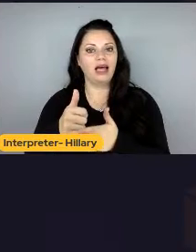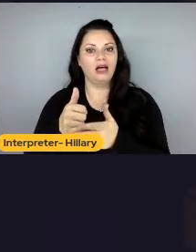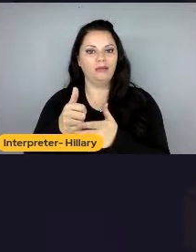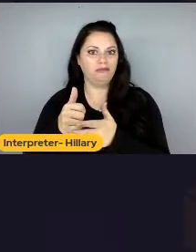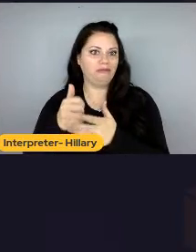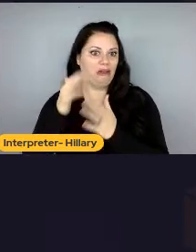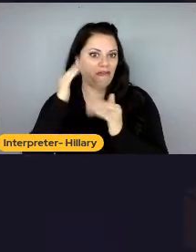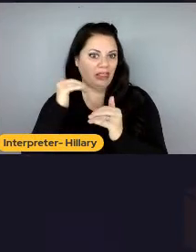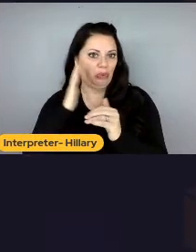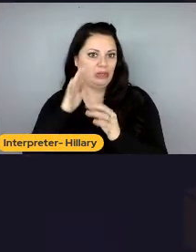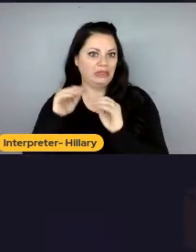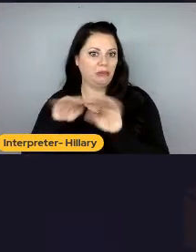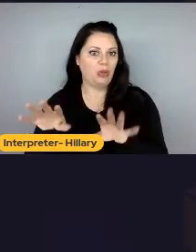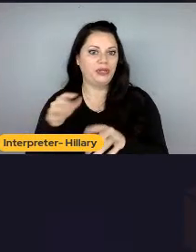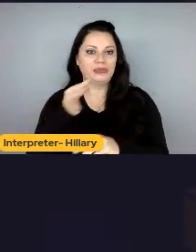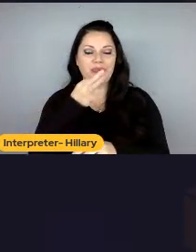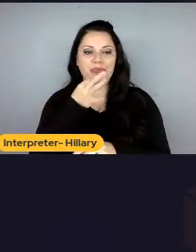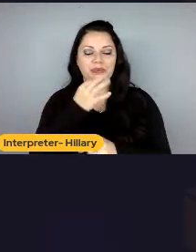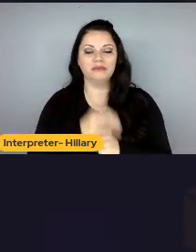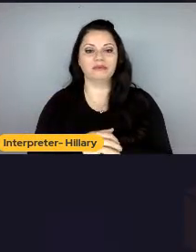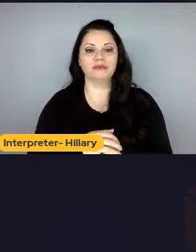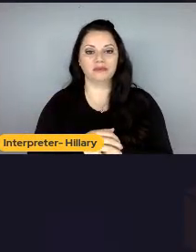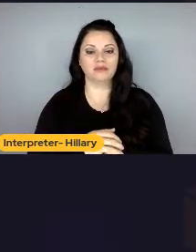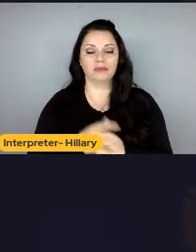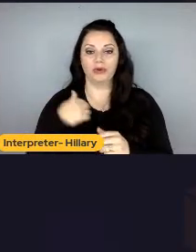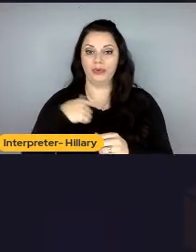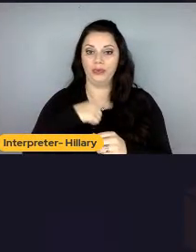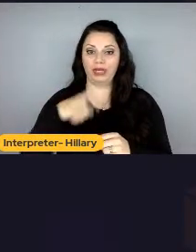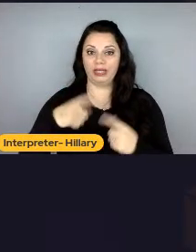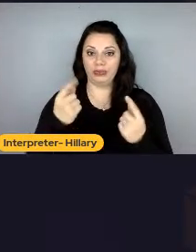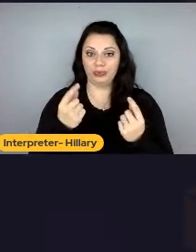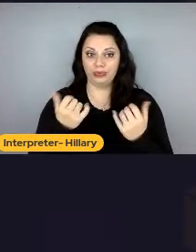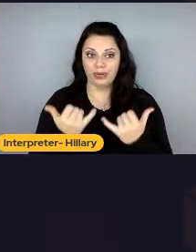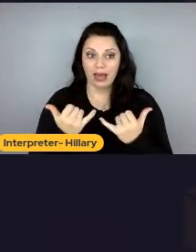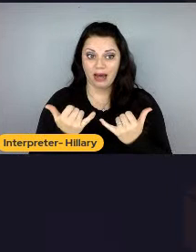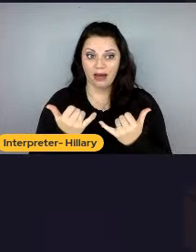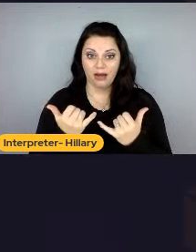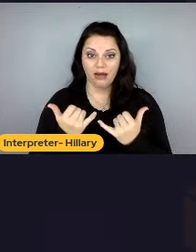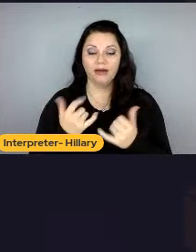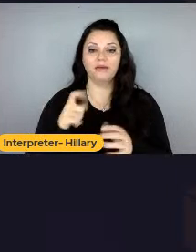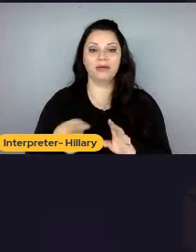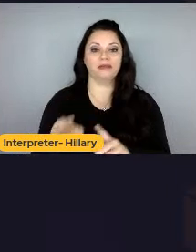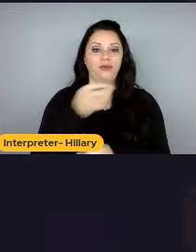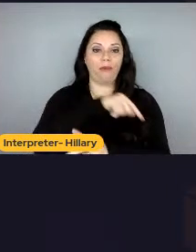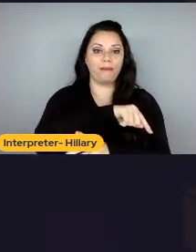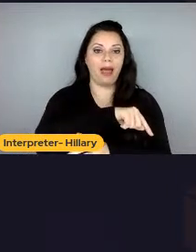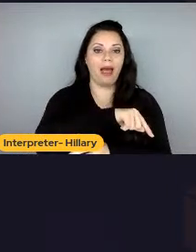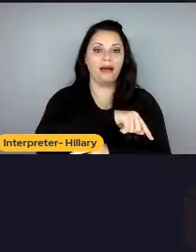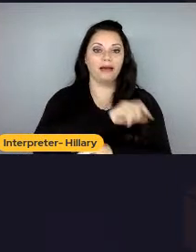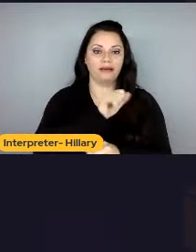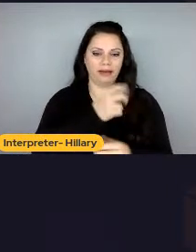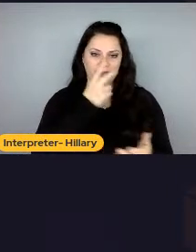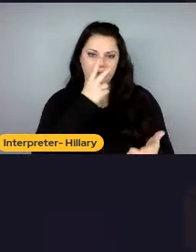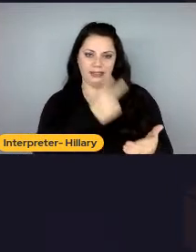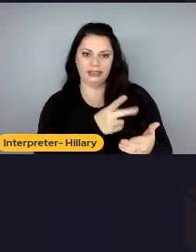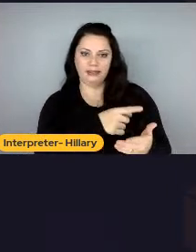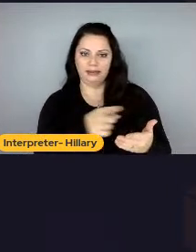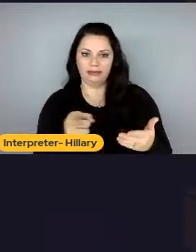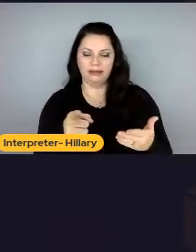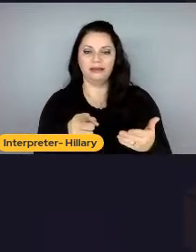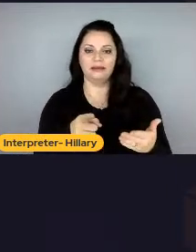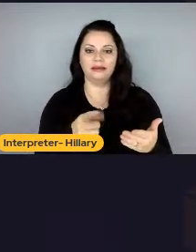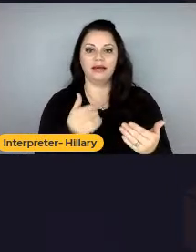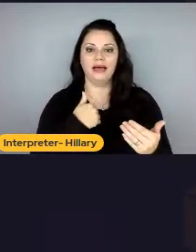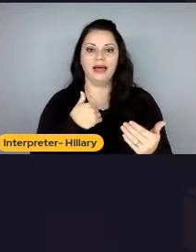soon. What we now need to do is we have to go back, and we can see that we have